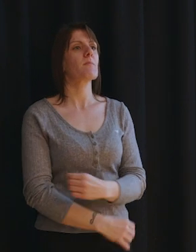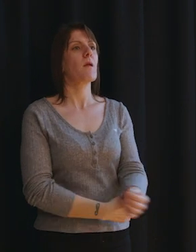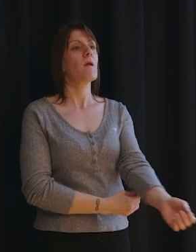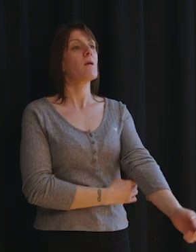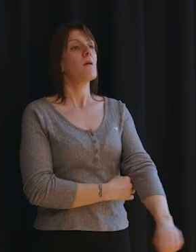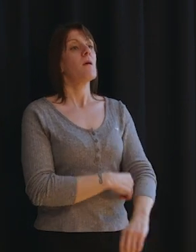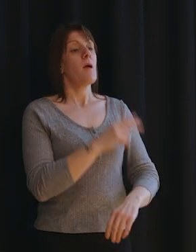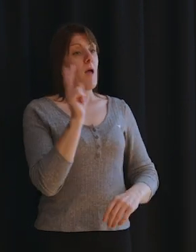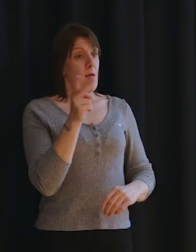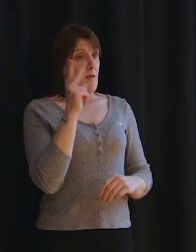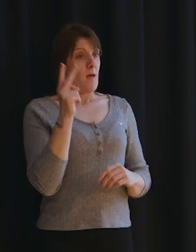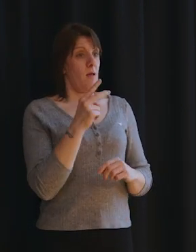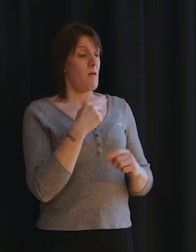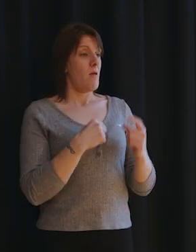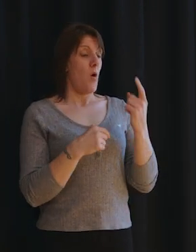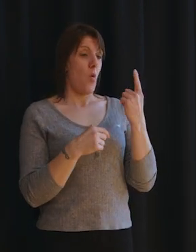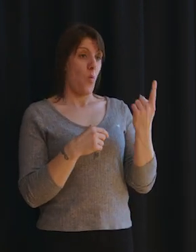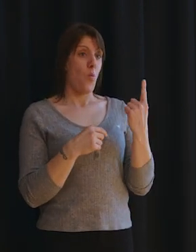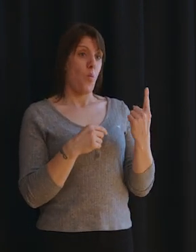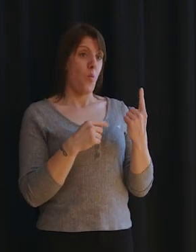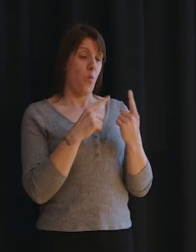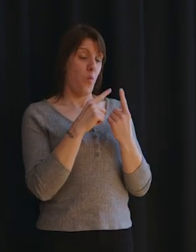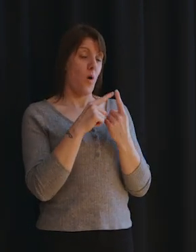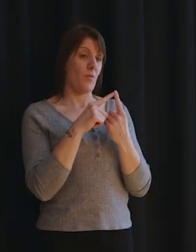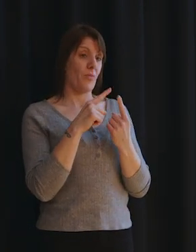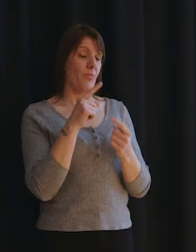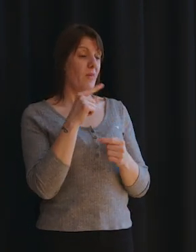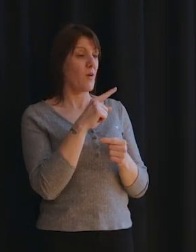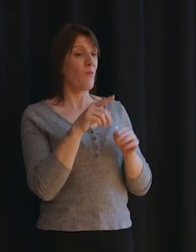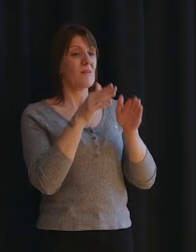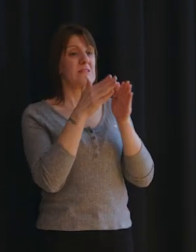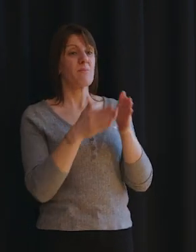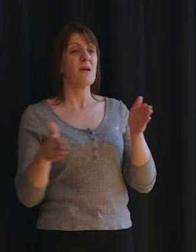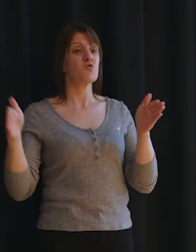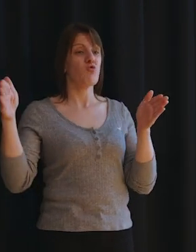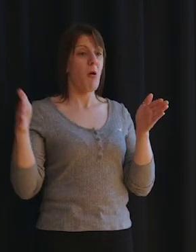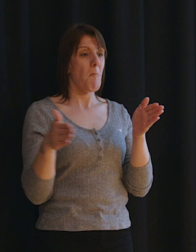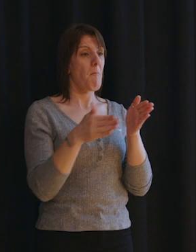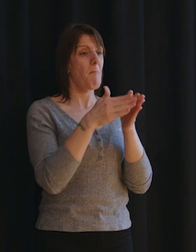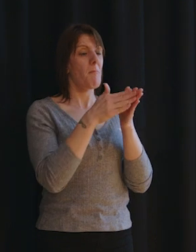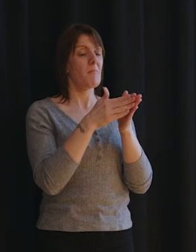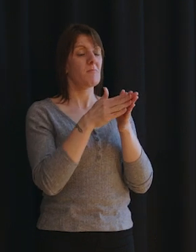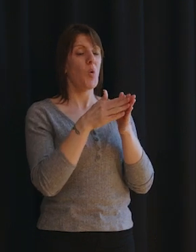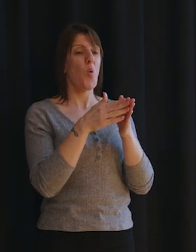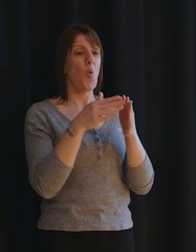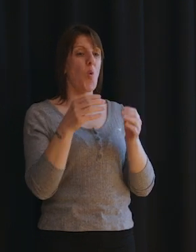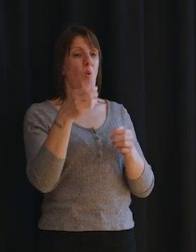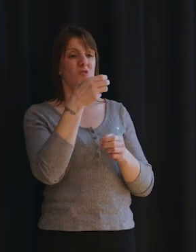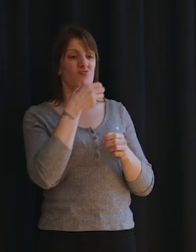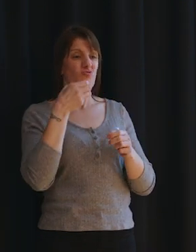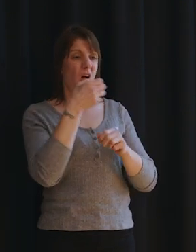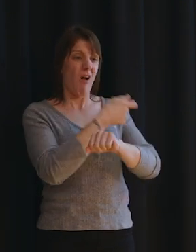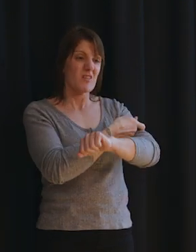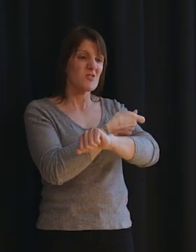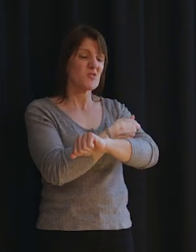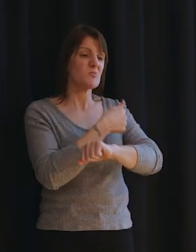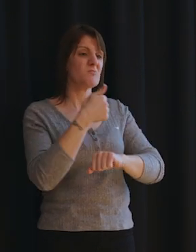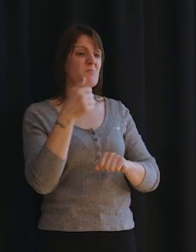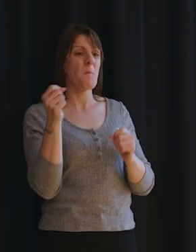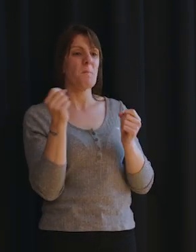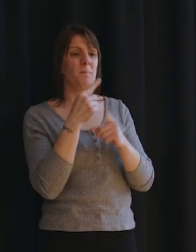And again, this is just one model in terms of kind of a spectrum of substance misuse as well, or drugs, however you want